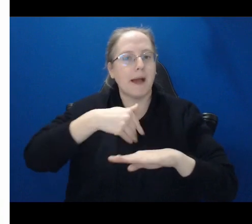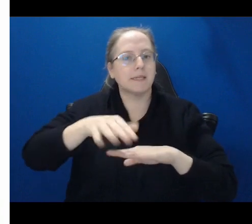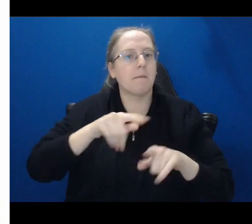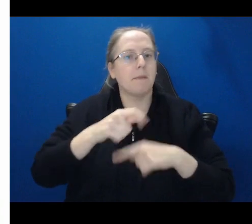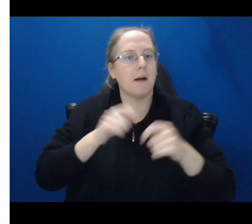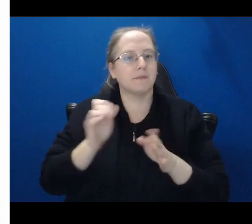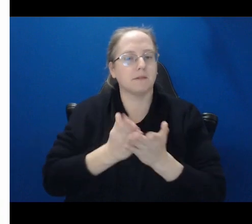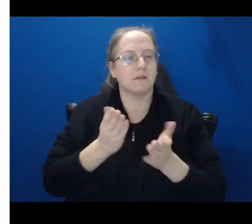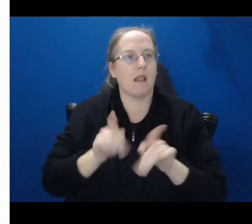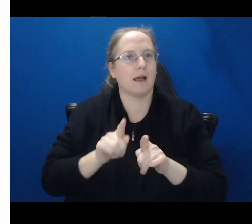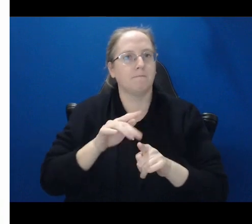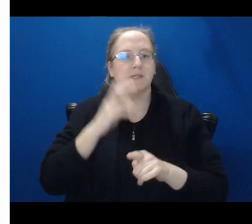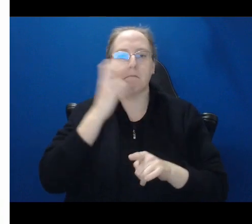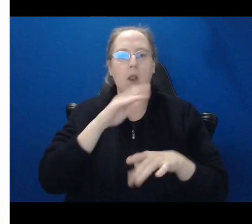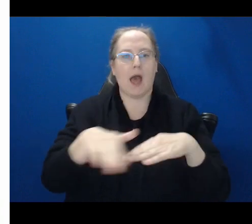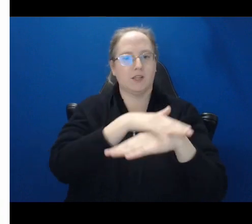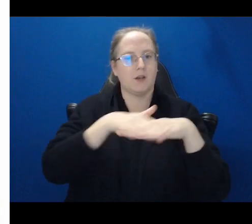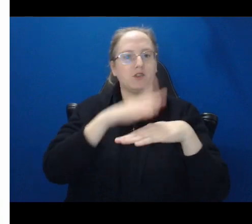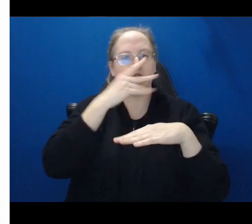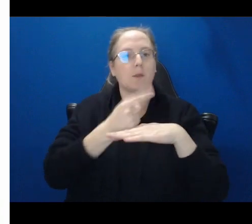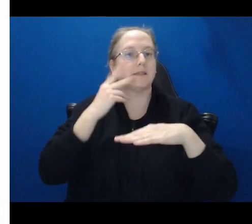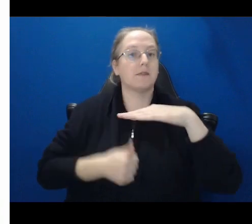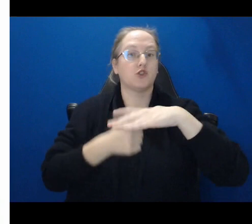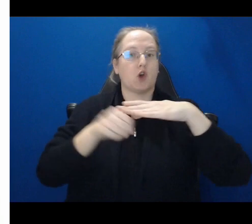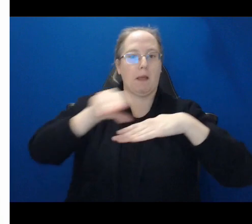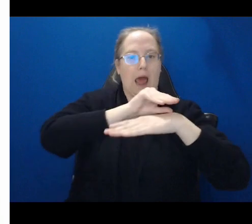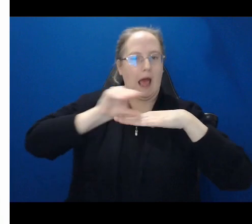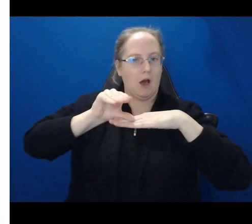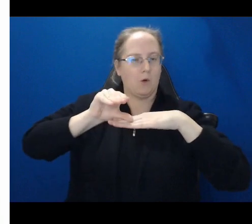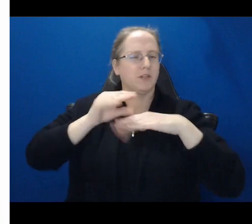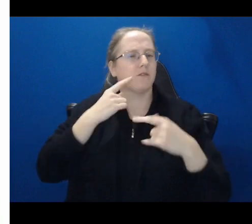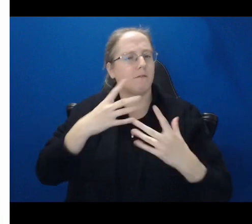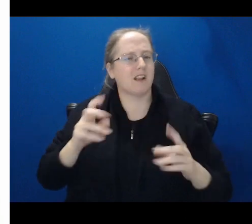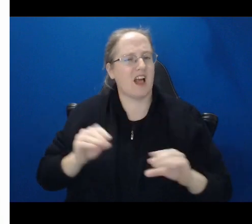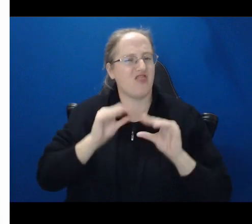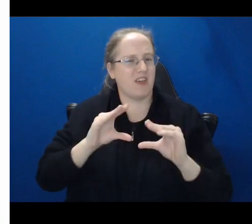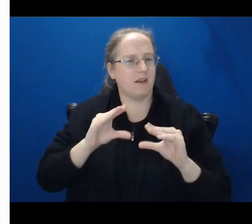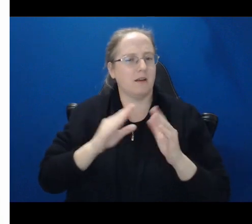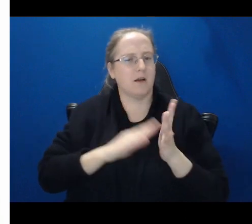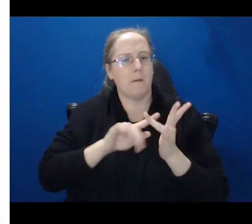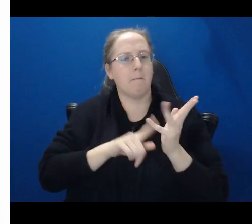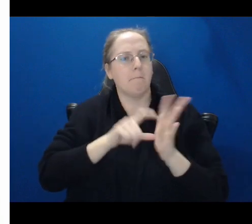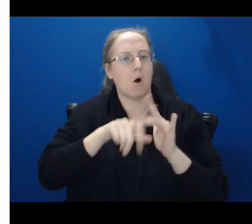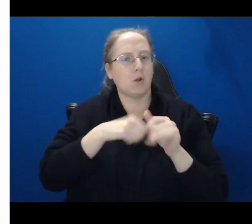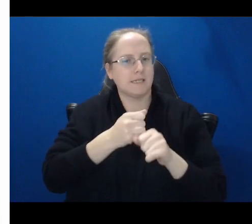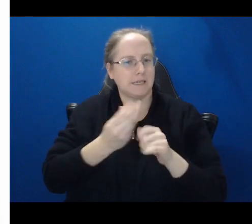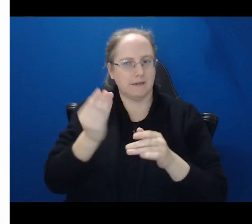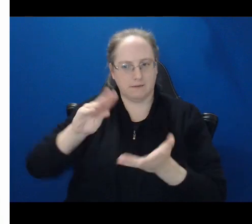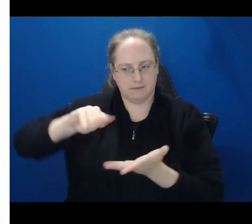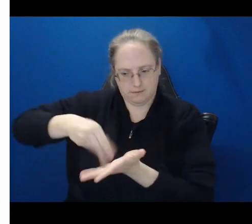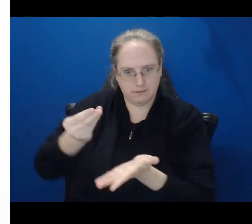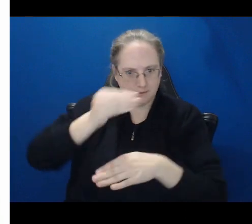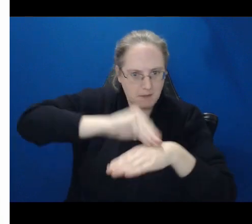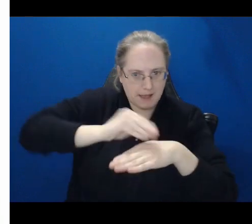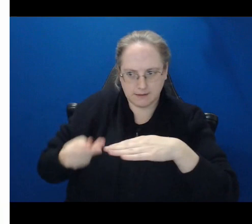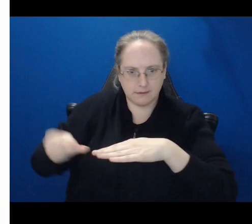what's the uppermost layer, which is often a thick kind of moulding paste layer. And then it's a process